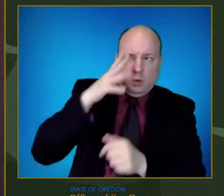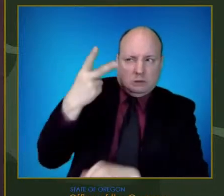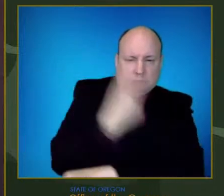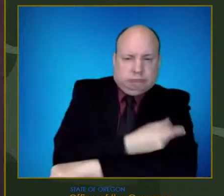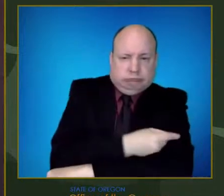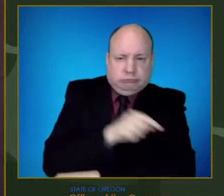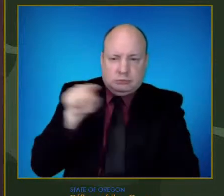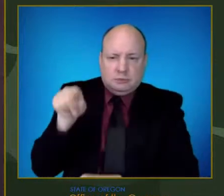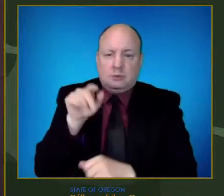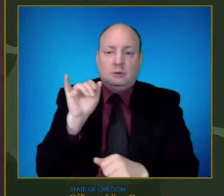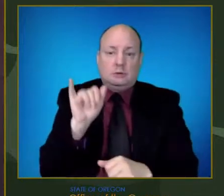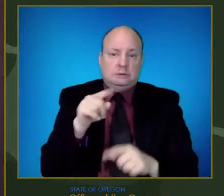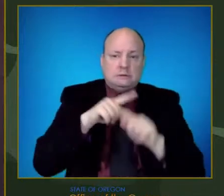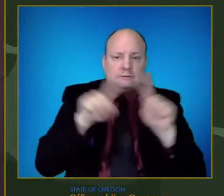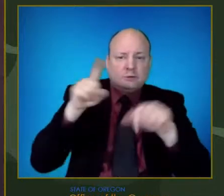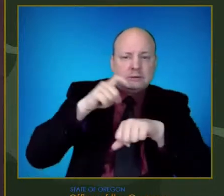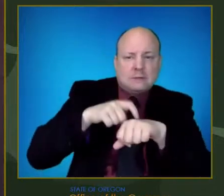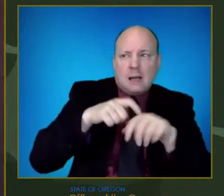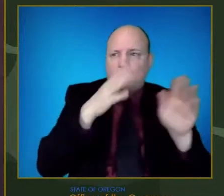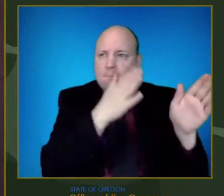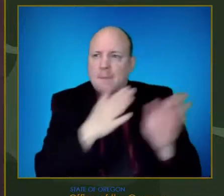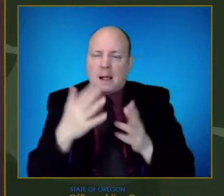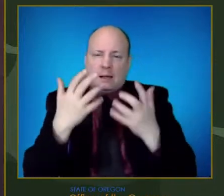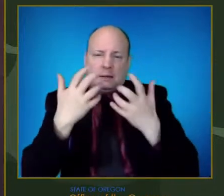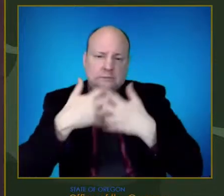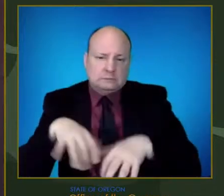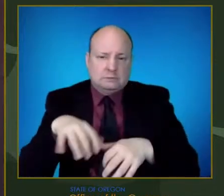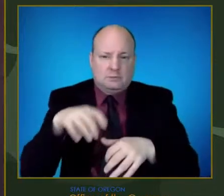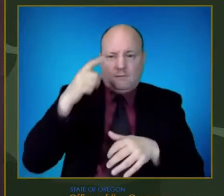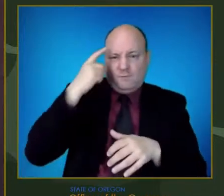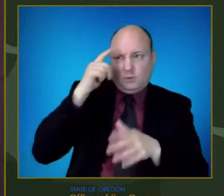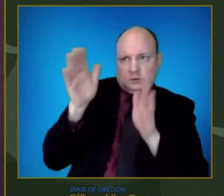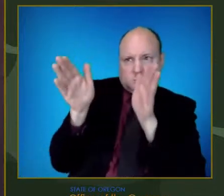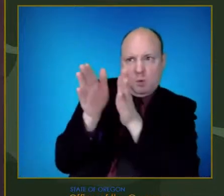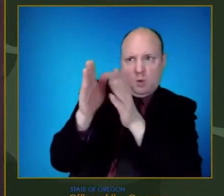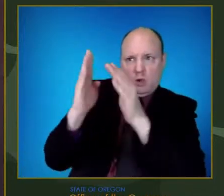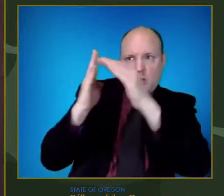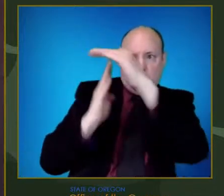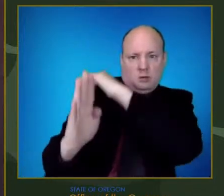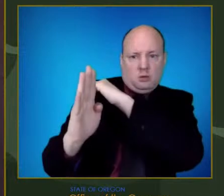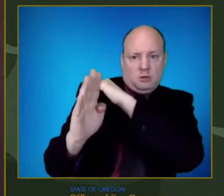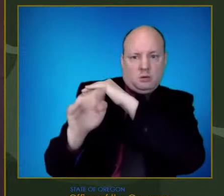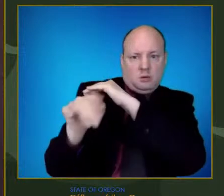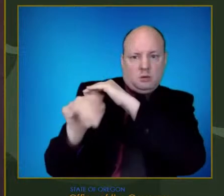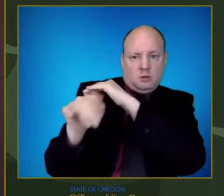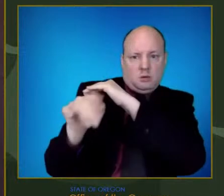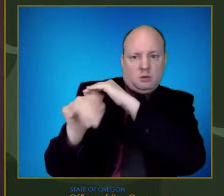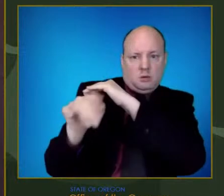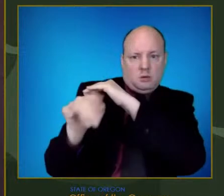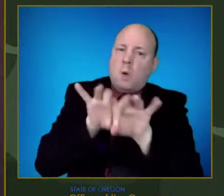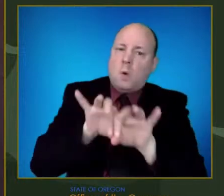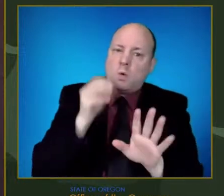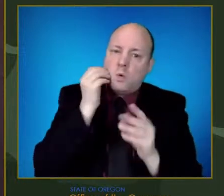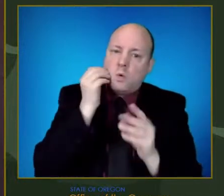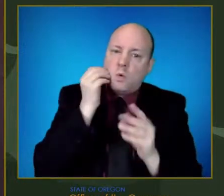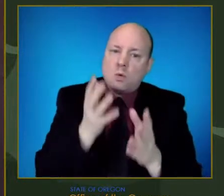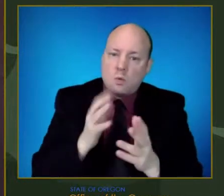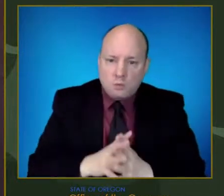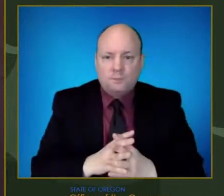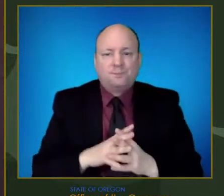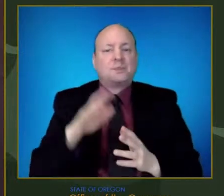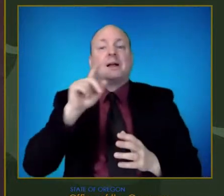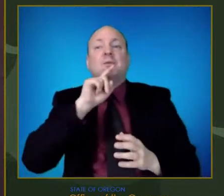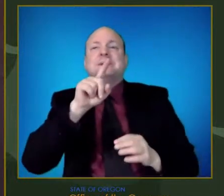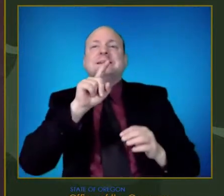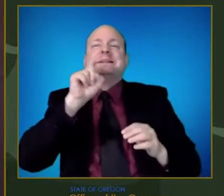coordinate, but they are also very important. We need all of these avenues to reach every